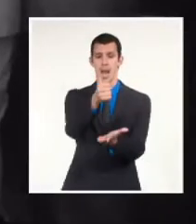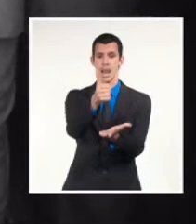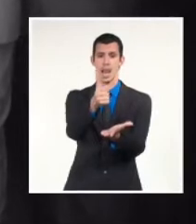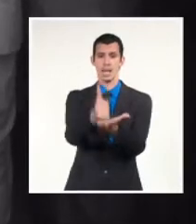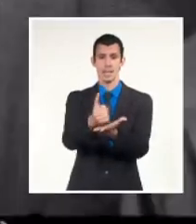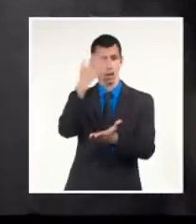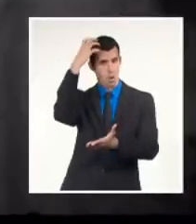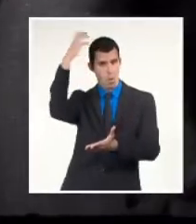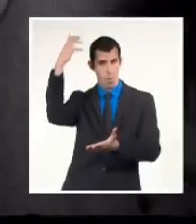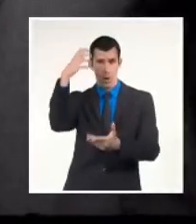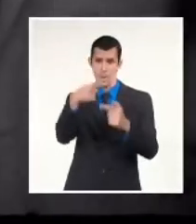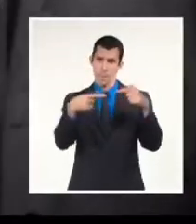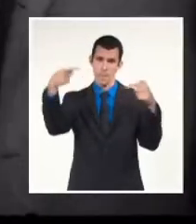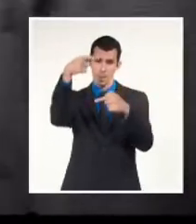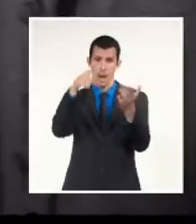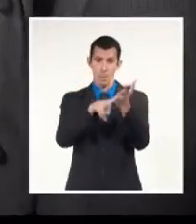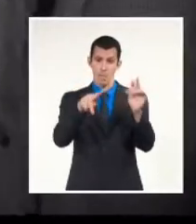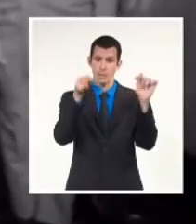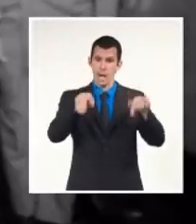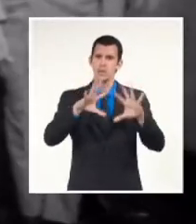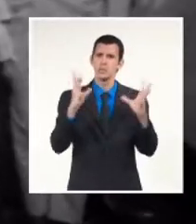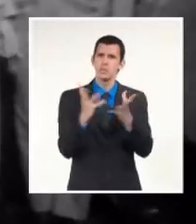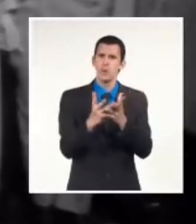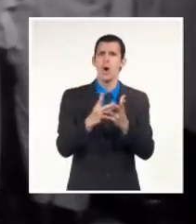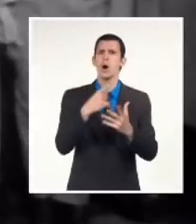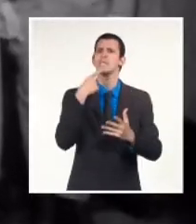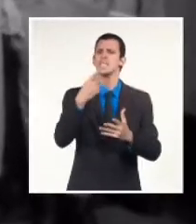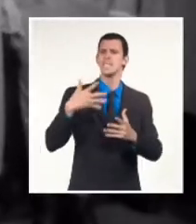Lebron, said to have shouted, "Free Puerto Rico!"